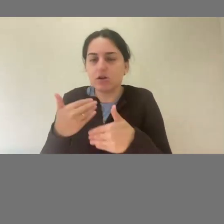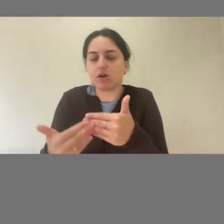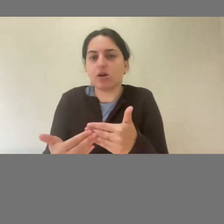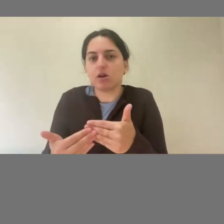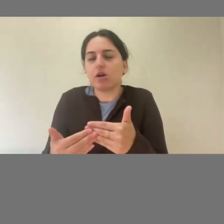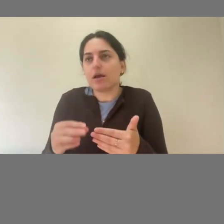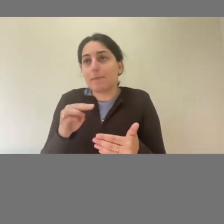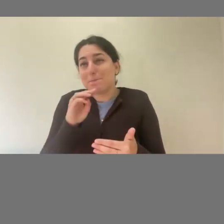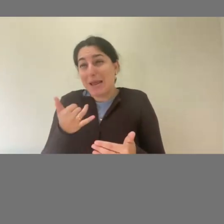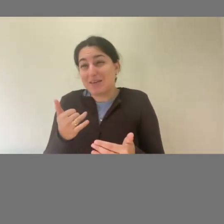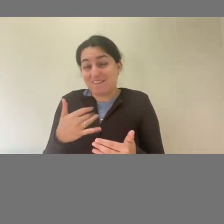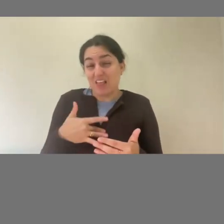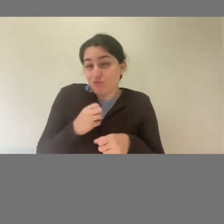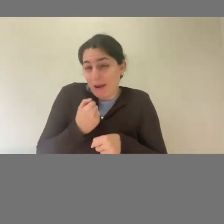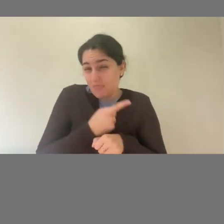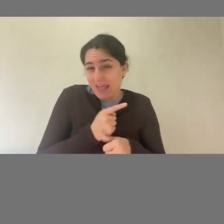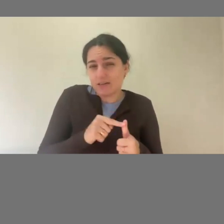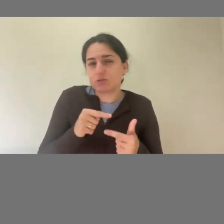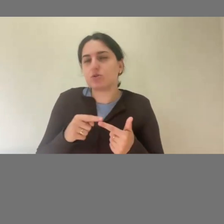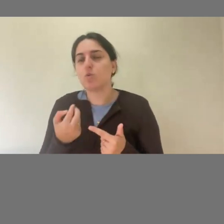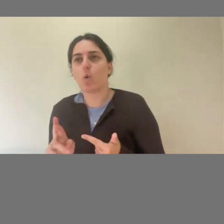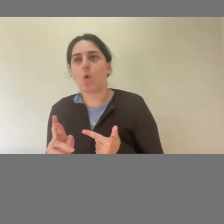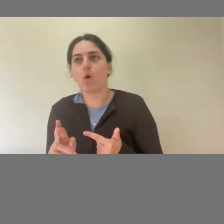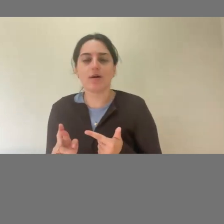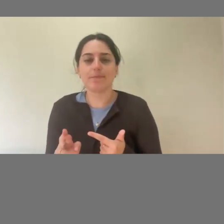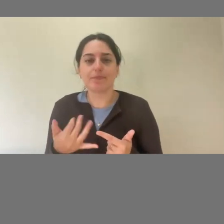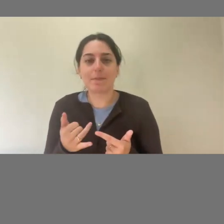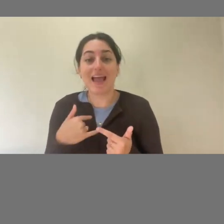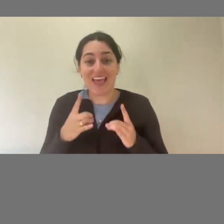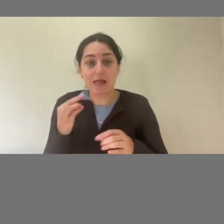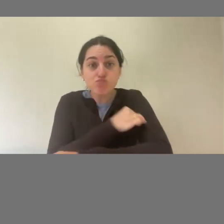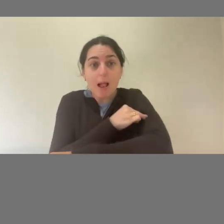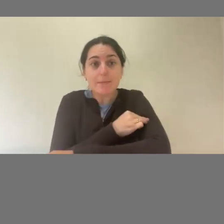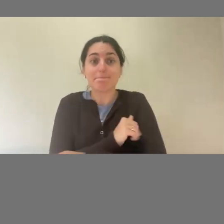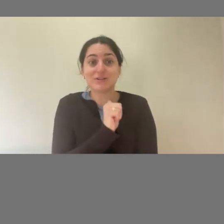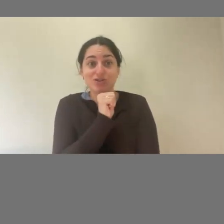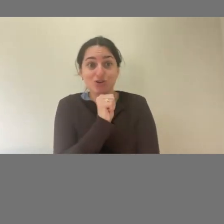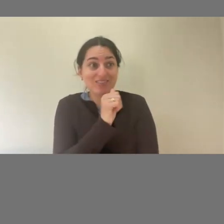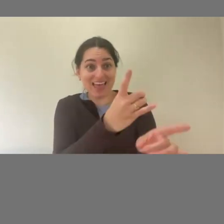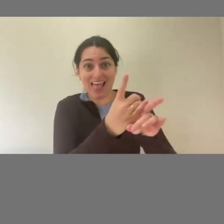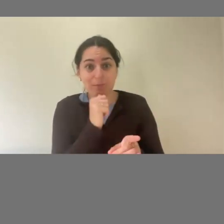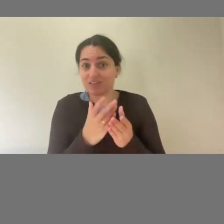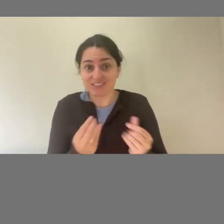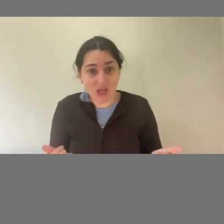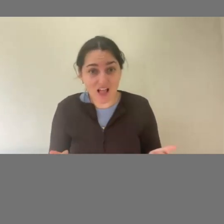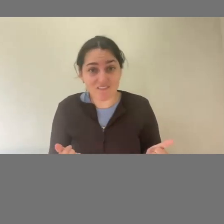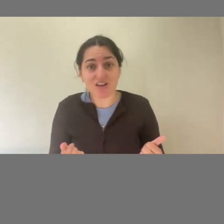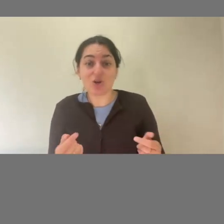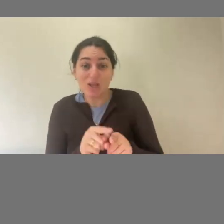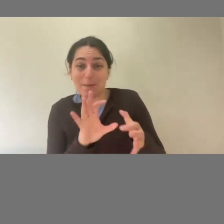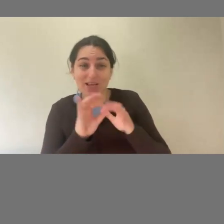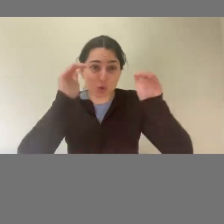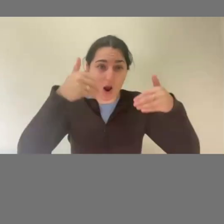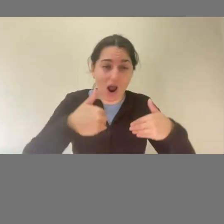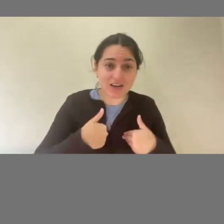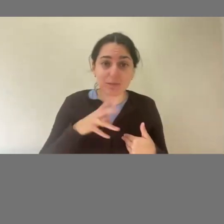the wearing of that, also the unaddressed health problems that may go along with autism that haven't been addressed as well earlier